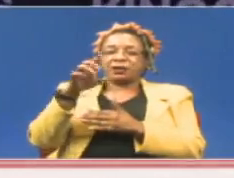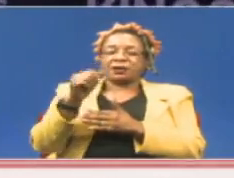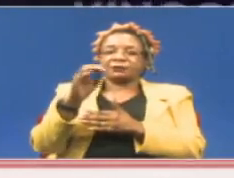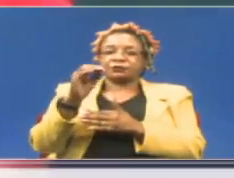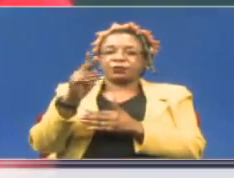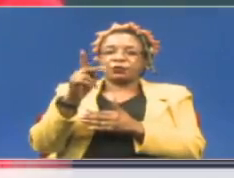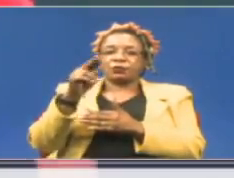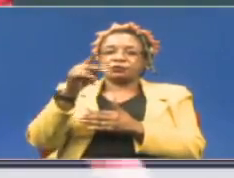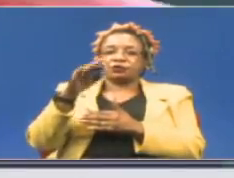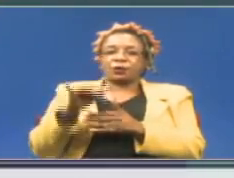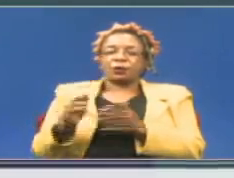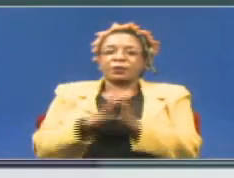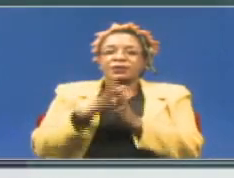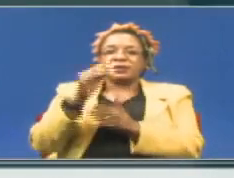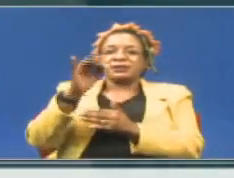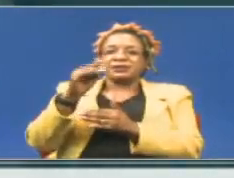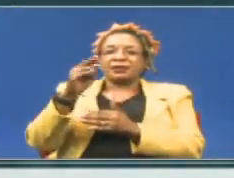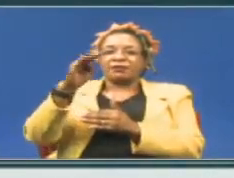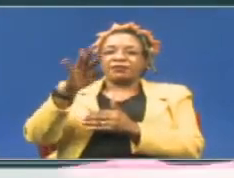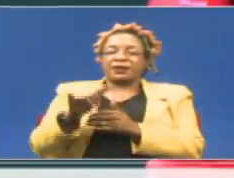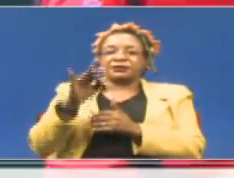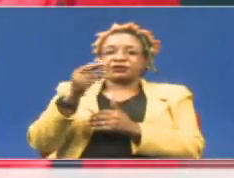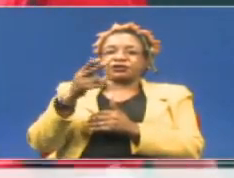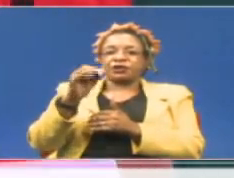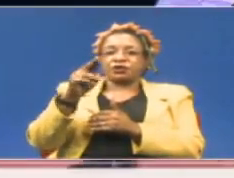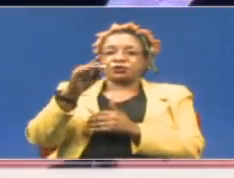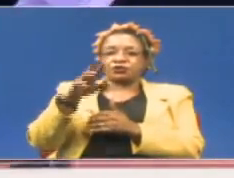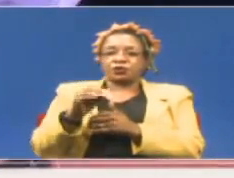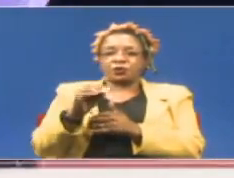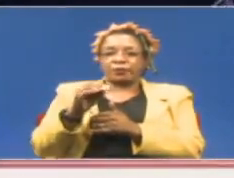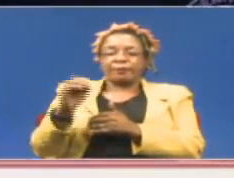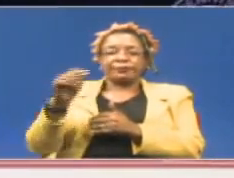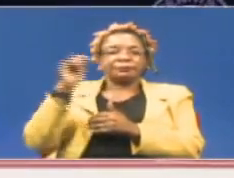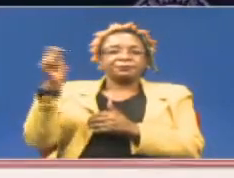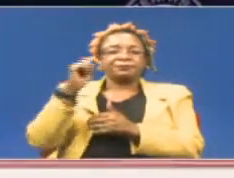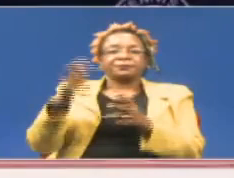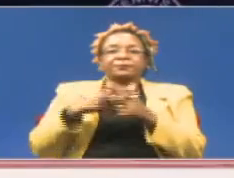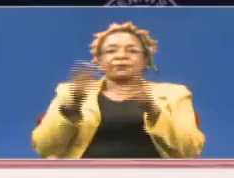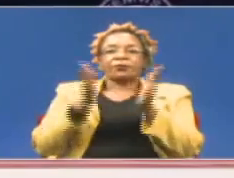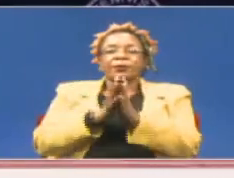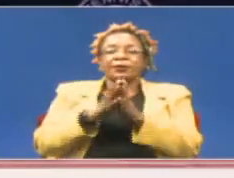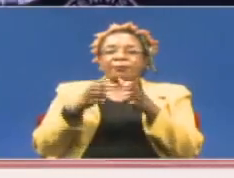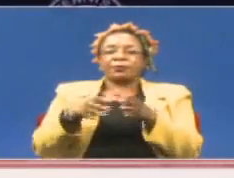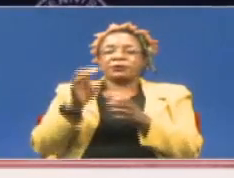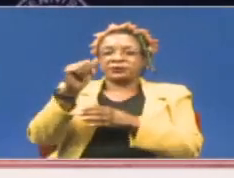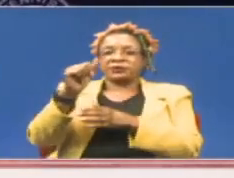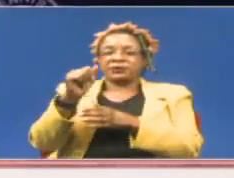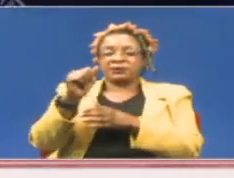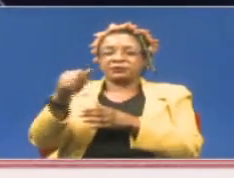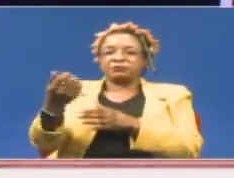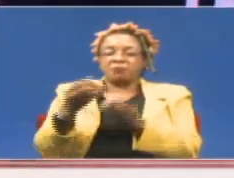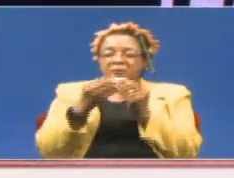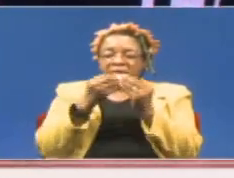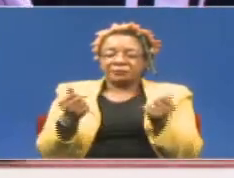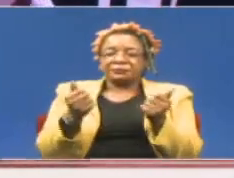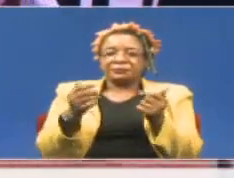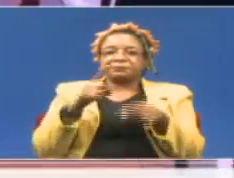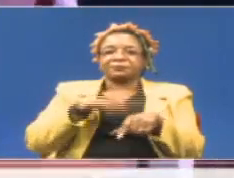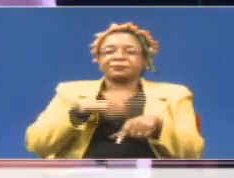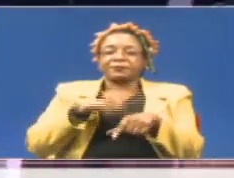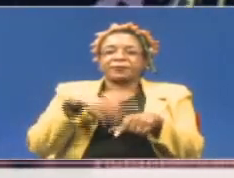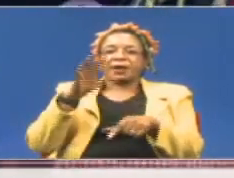Okutoyi and Cynthia Wanjala Cheruto. Kenya started their Pool A campaign on the wrong footing after